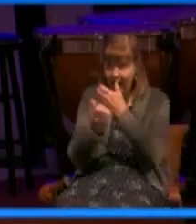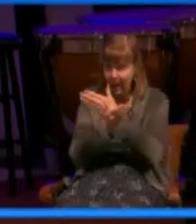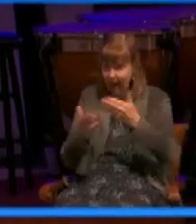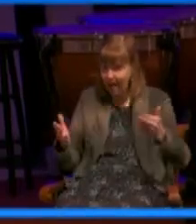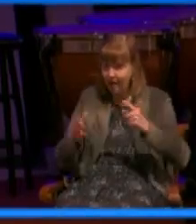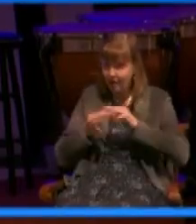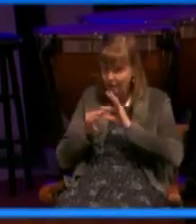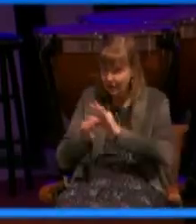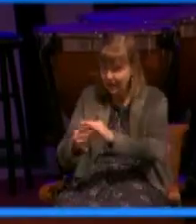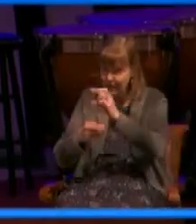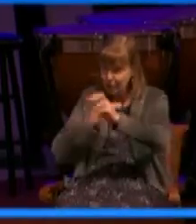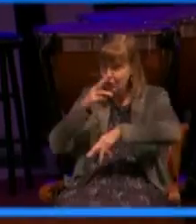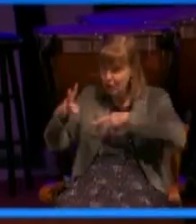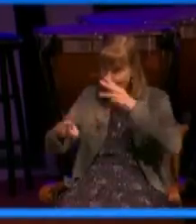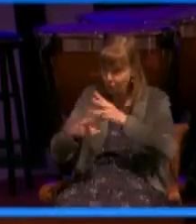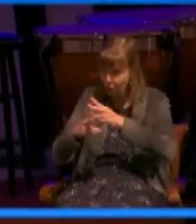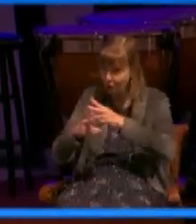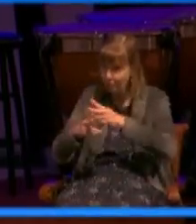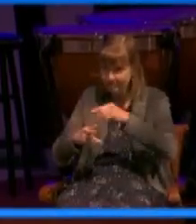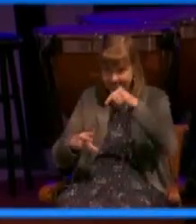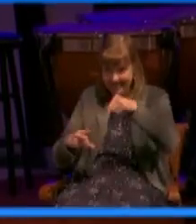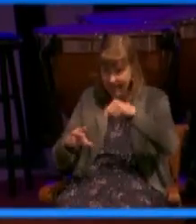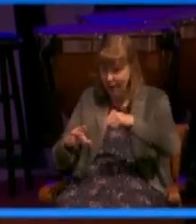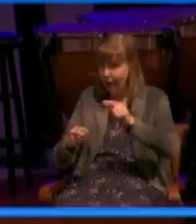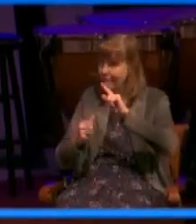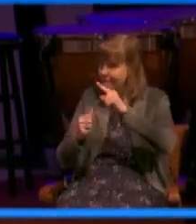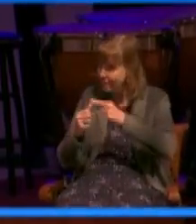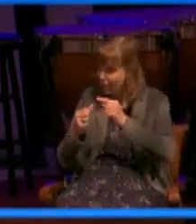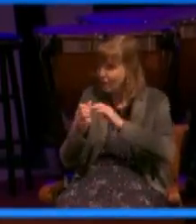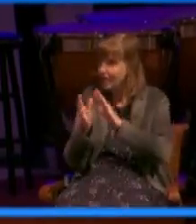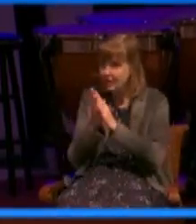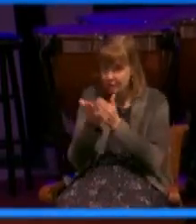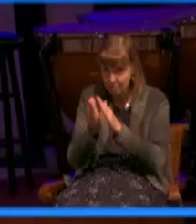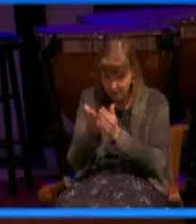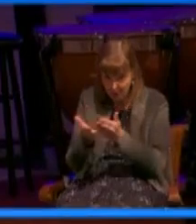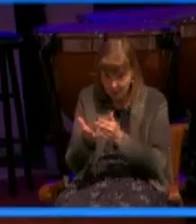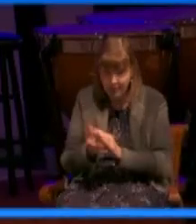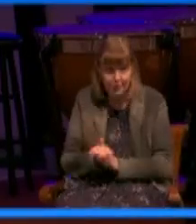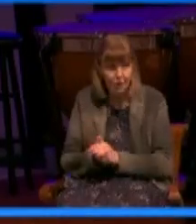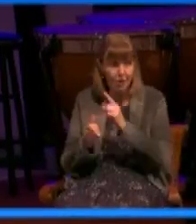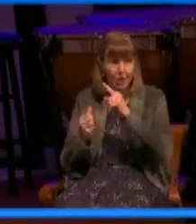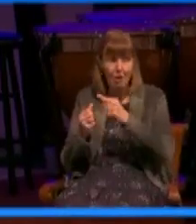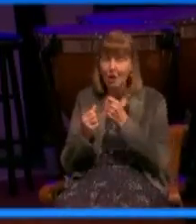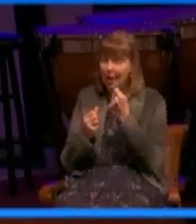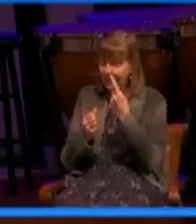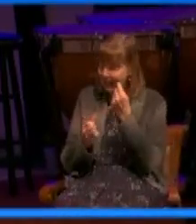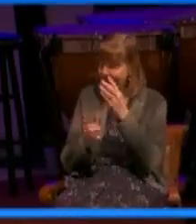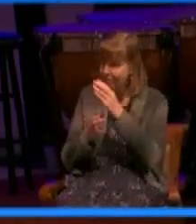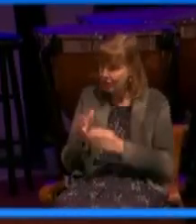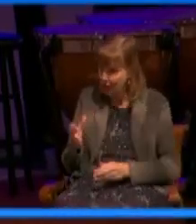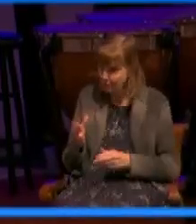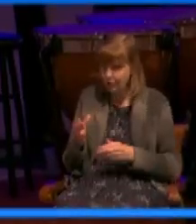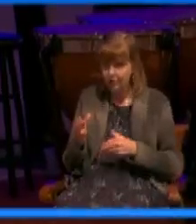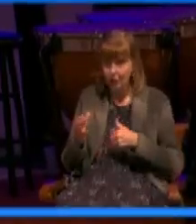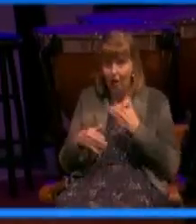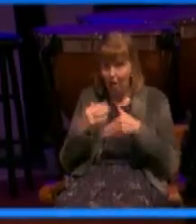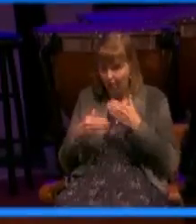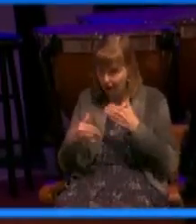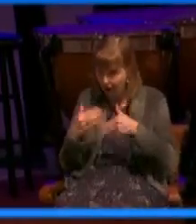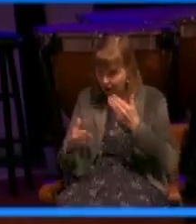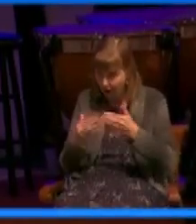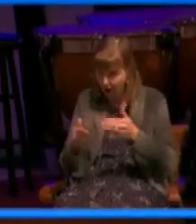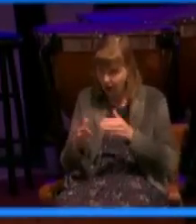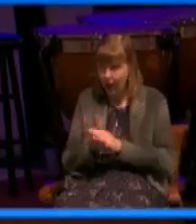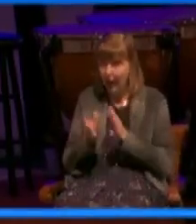book. And as we read the book, the first 11 chapters are kind of fast-paced and big and broad. And